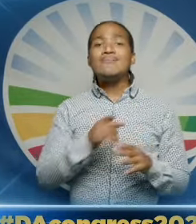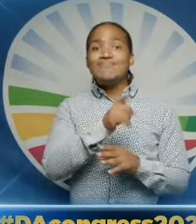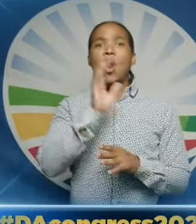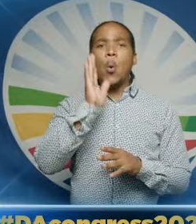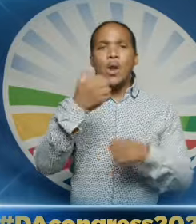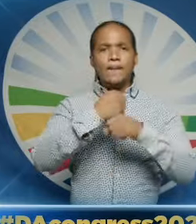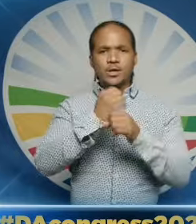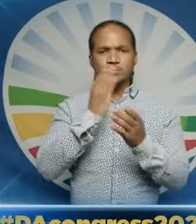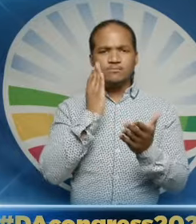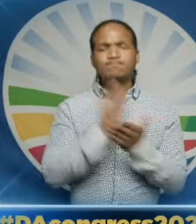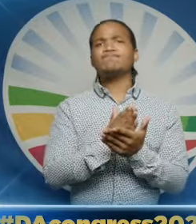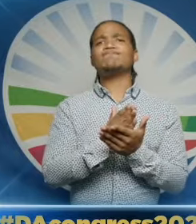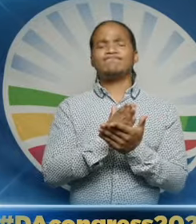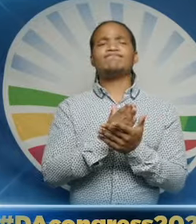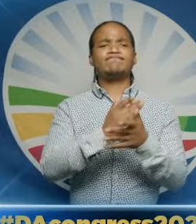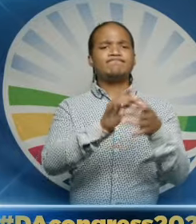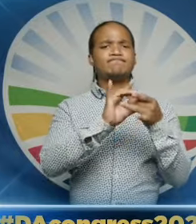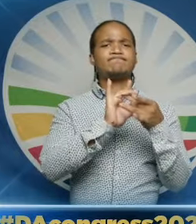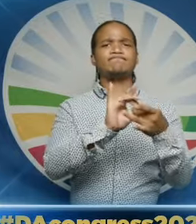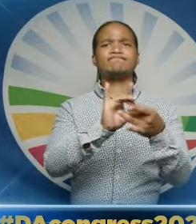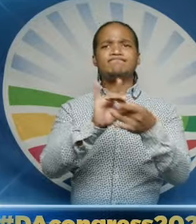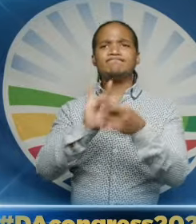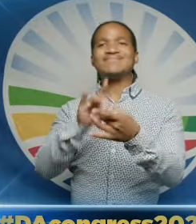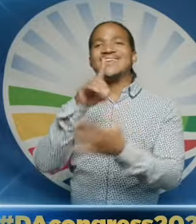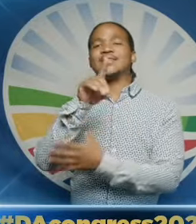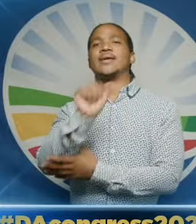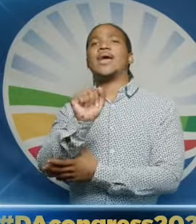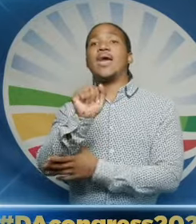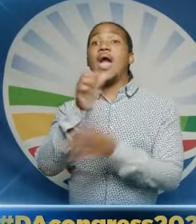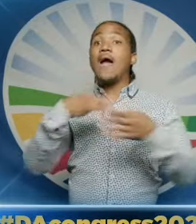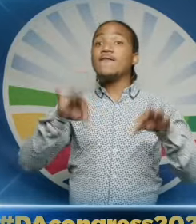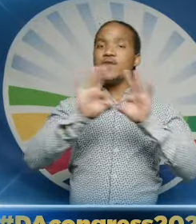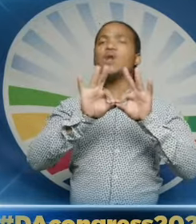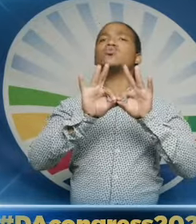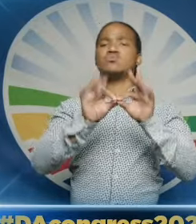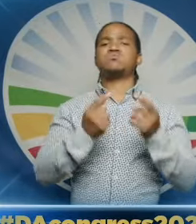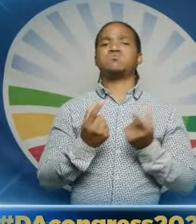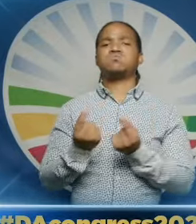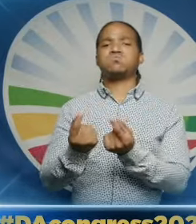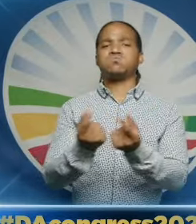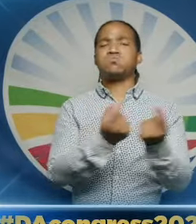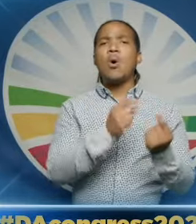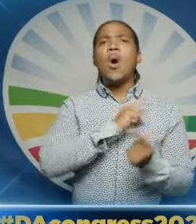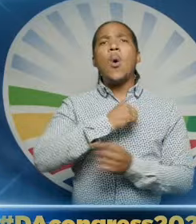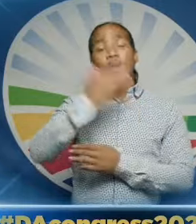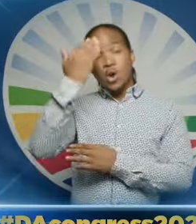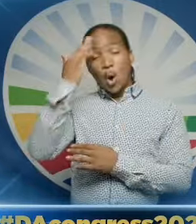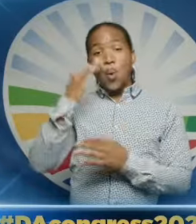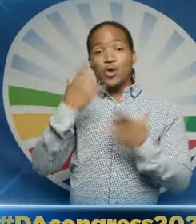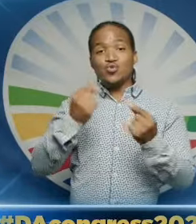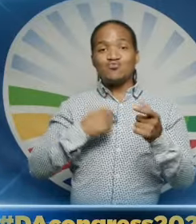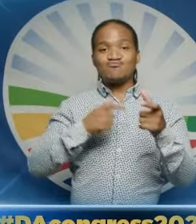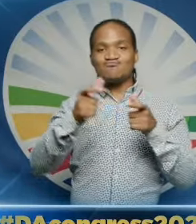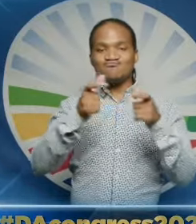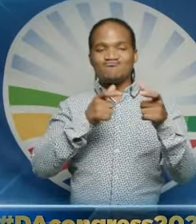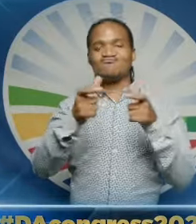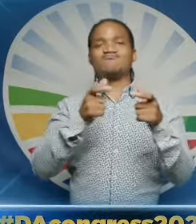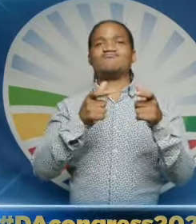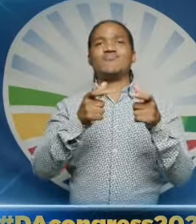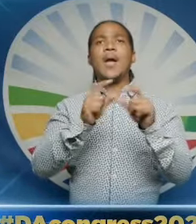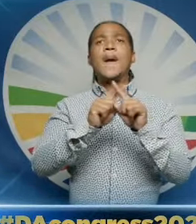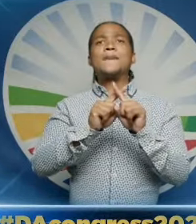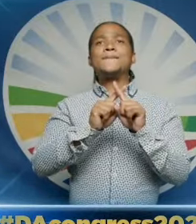reaffirm the commitment of the Democratic Alliance to its values. The only values that we know, because we know where we govern very well. But